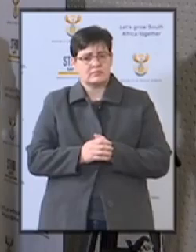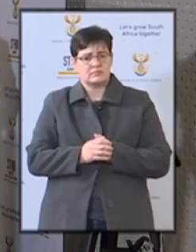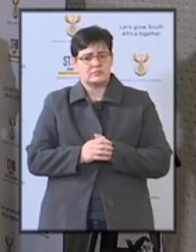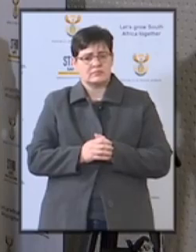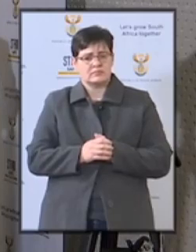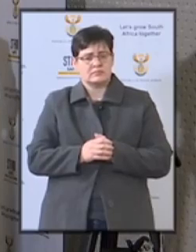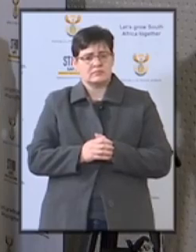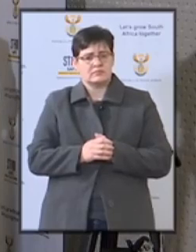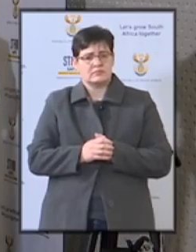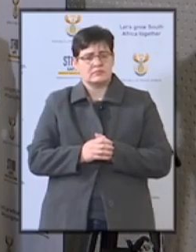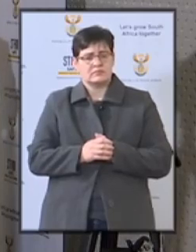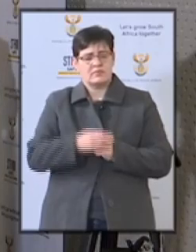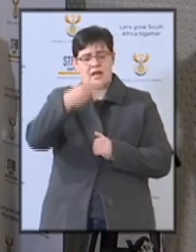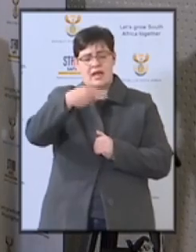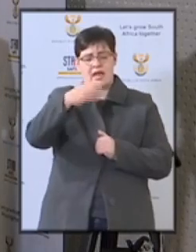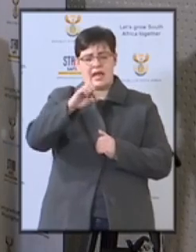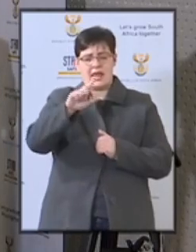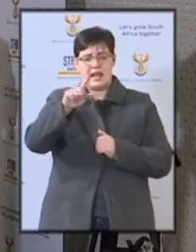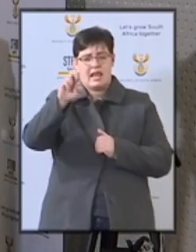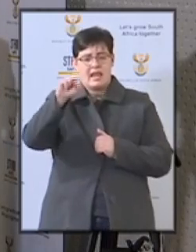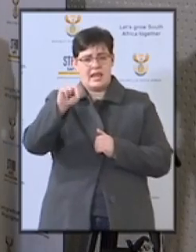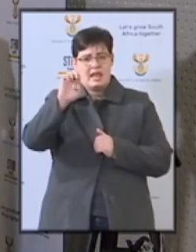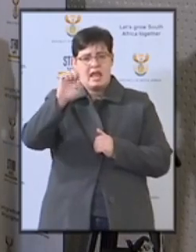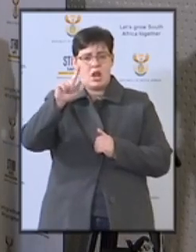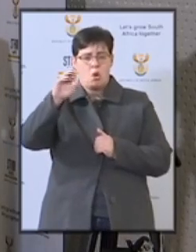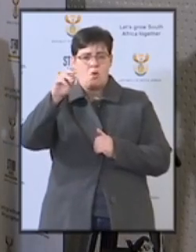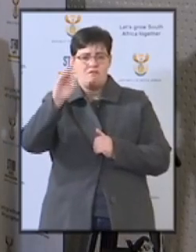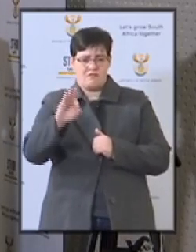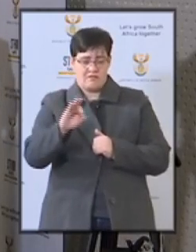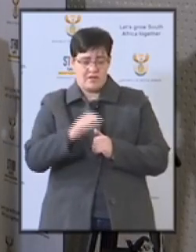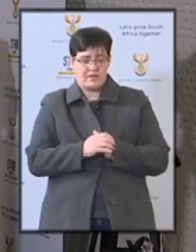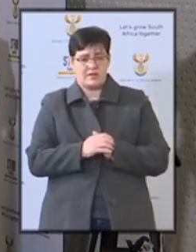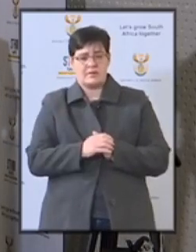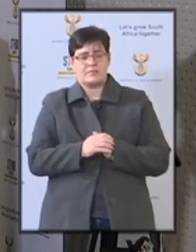I have Helen Ilof from Custom Local Media.